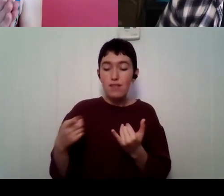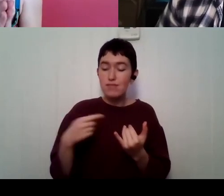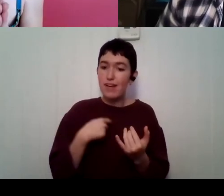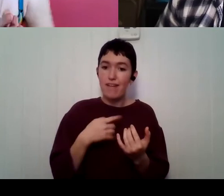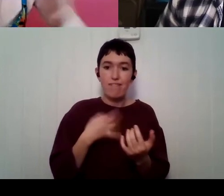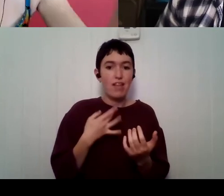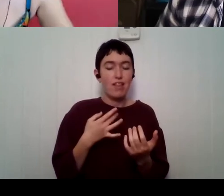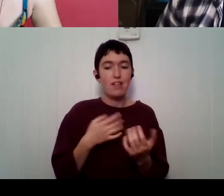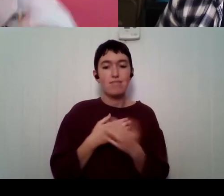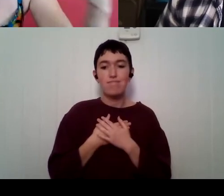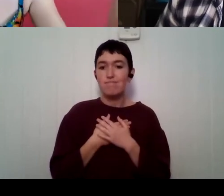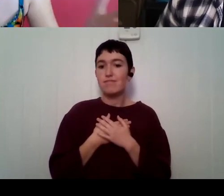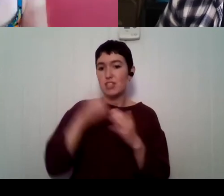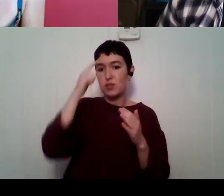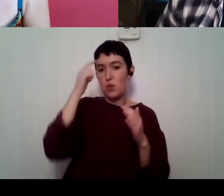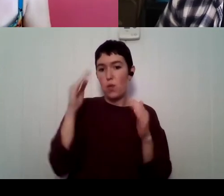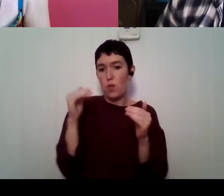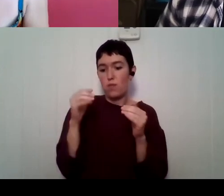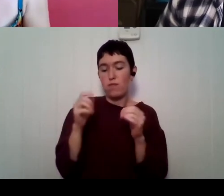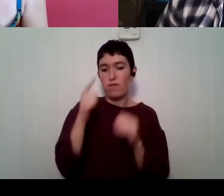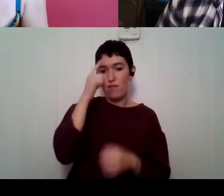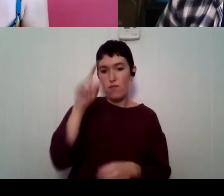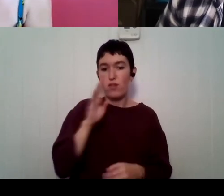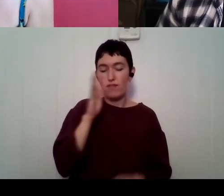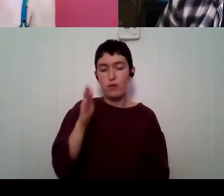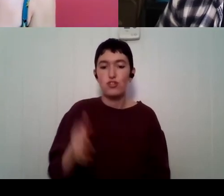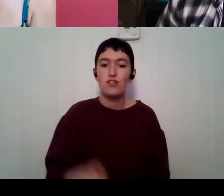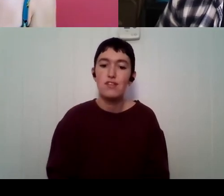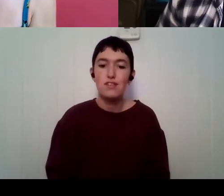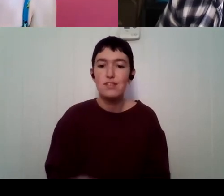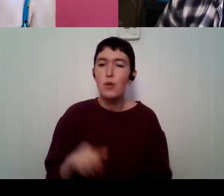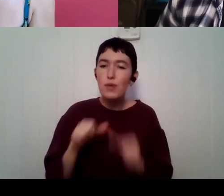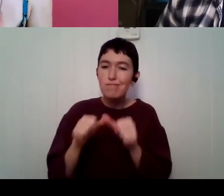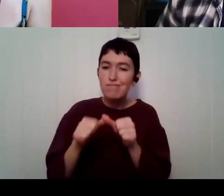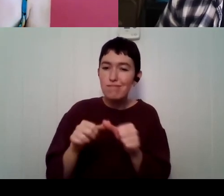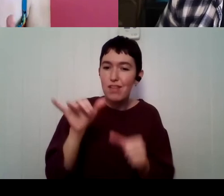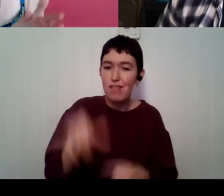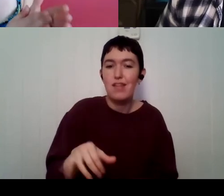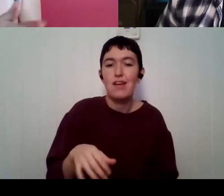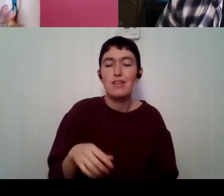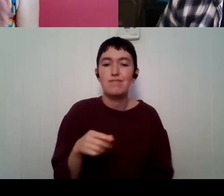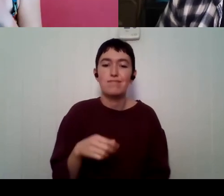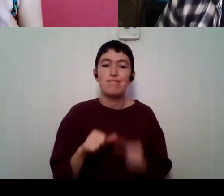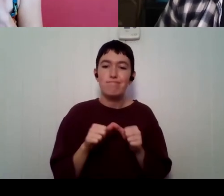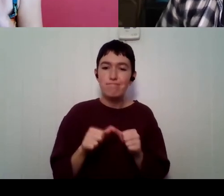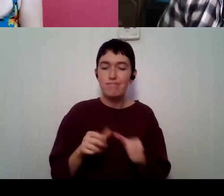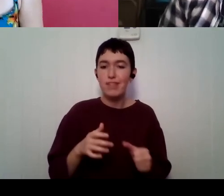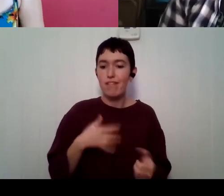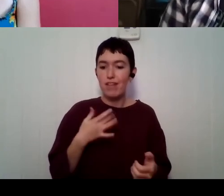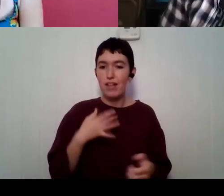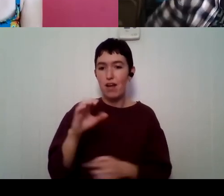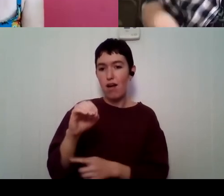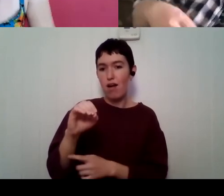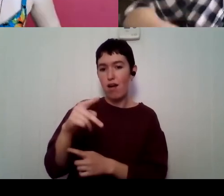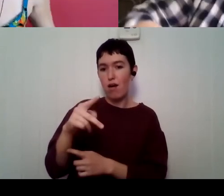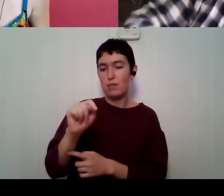you're so open and tolerant and just keep that going. Keep that, that optimism alive. Yes. Awesome.